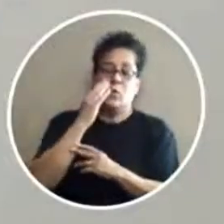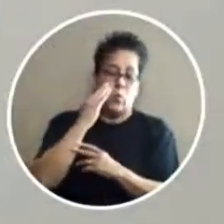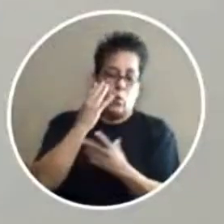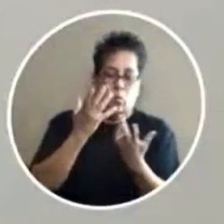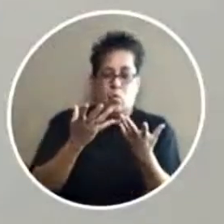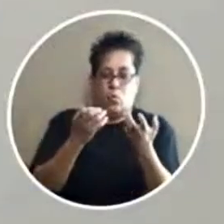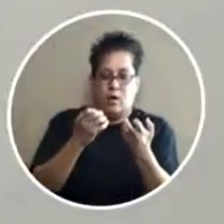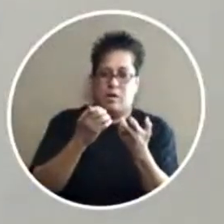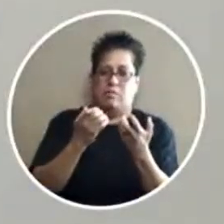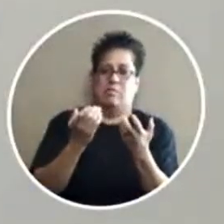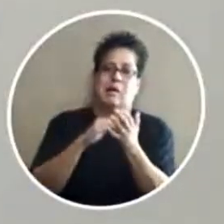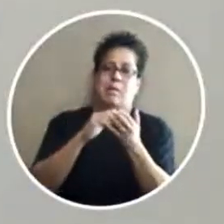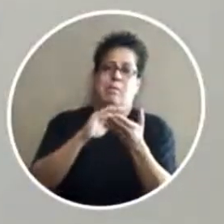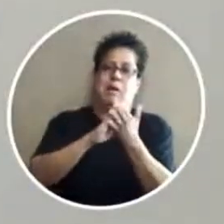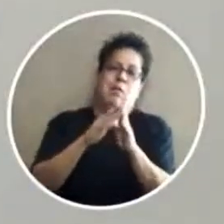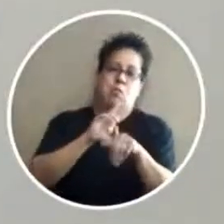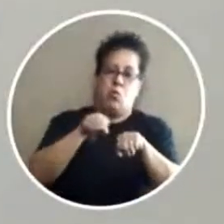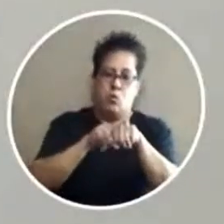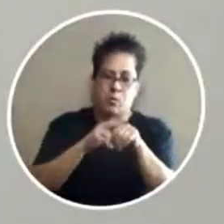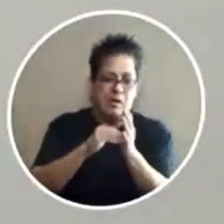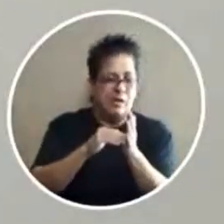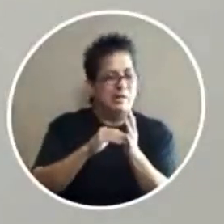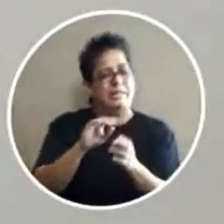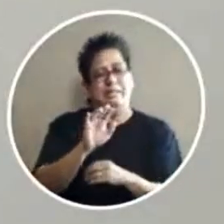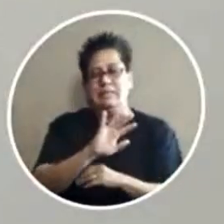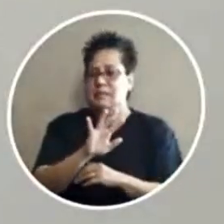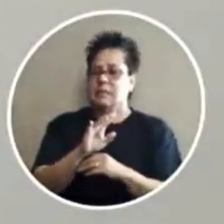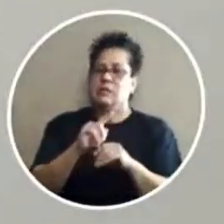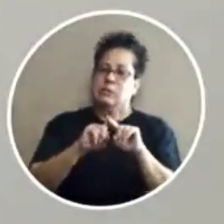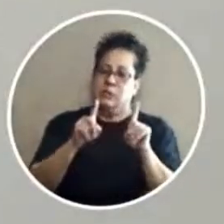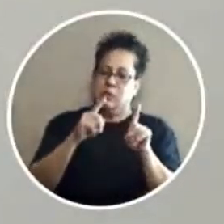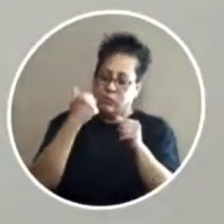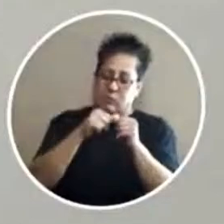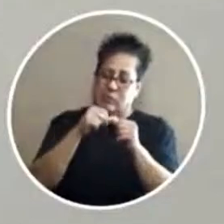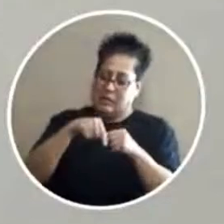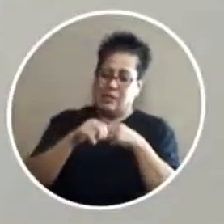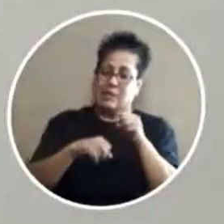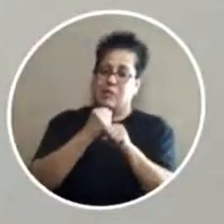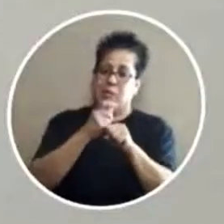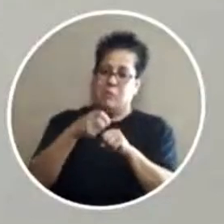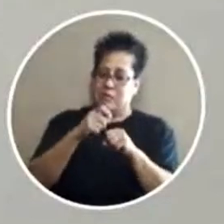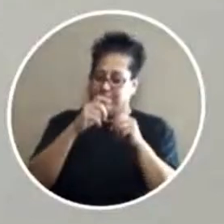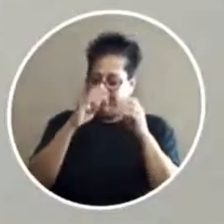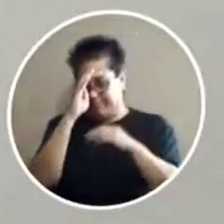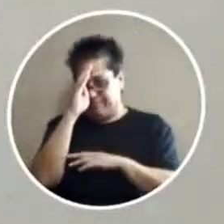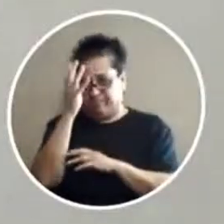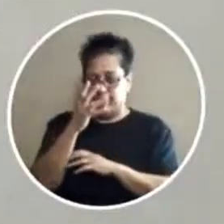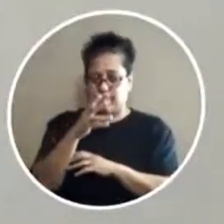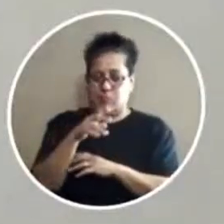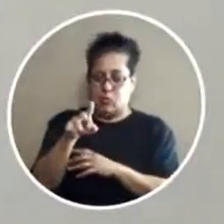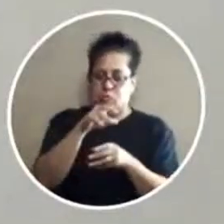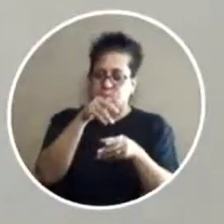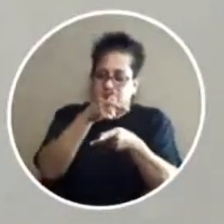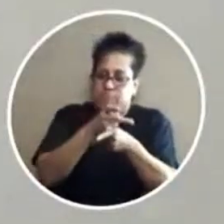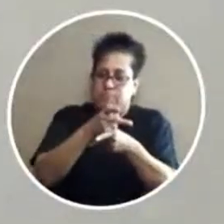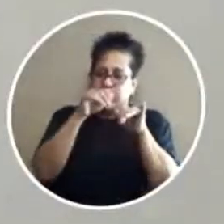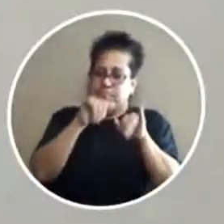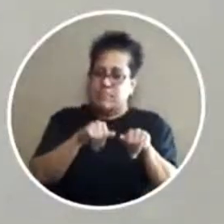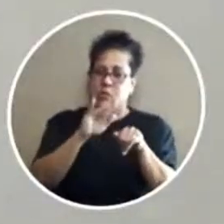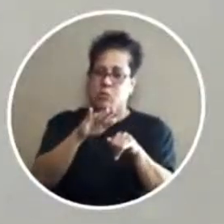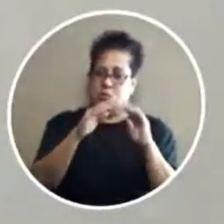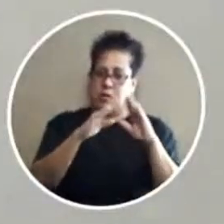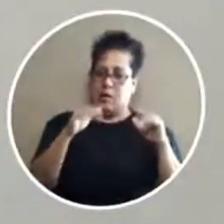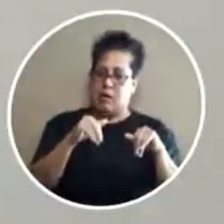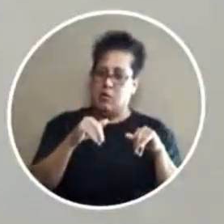of normalcy. So I encourage you all to be creative this year and celebrate within your own homes to limit